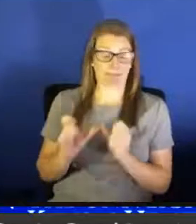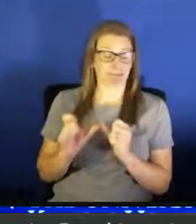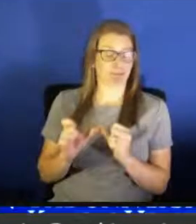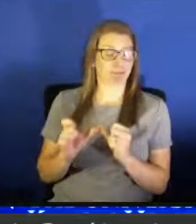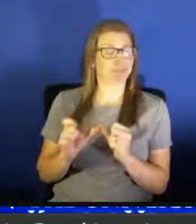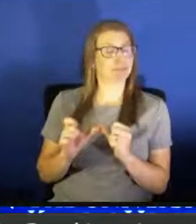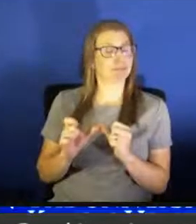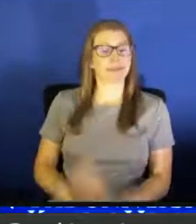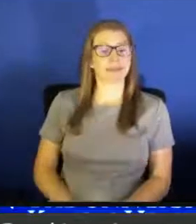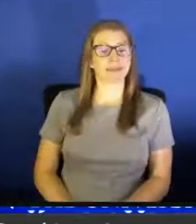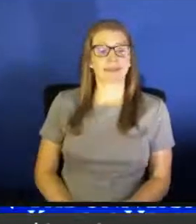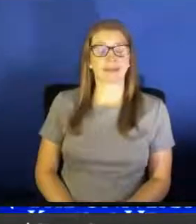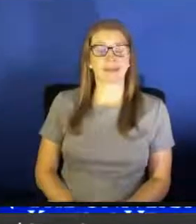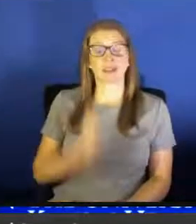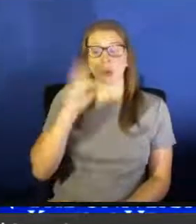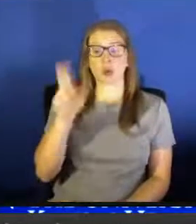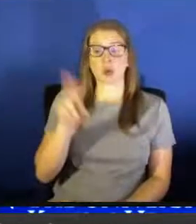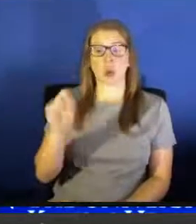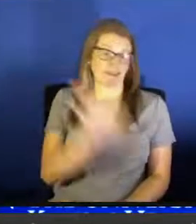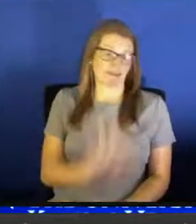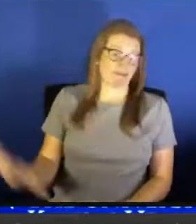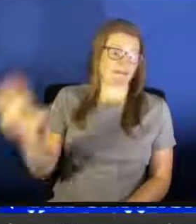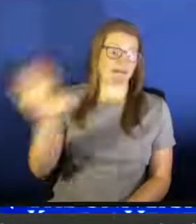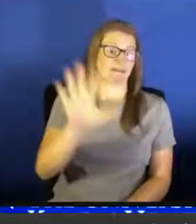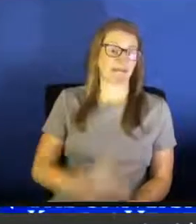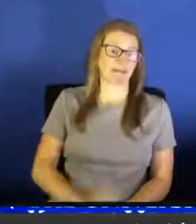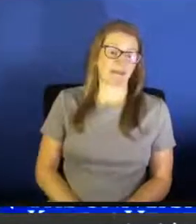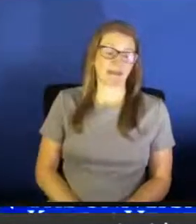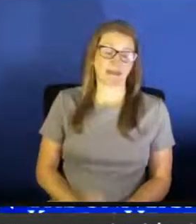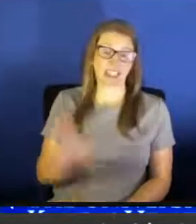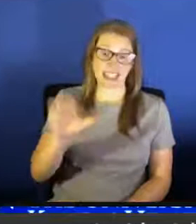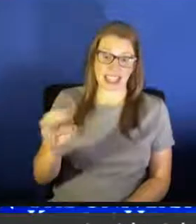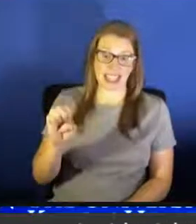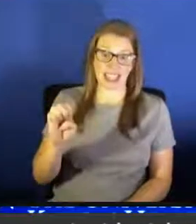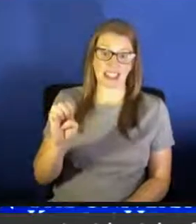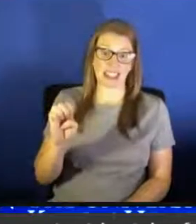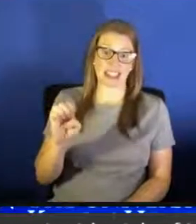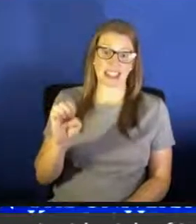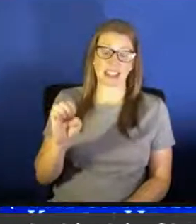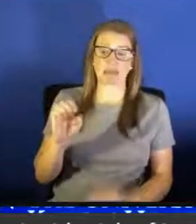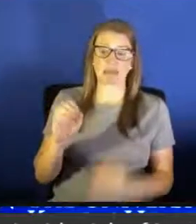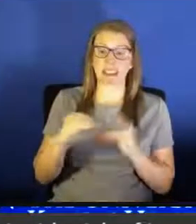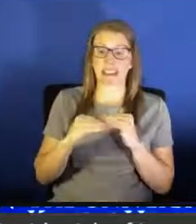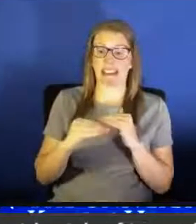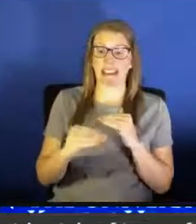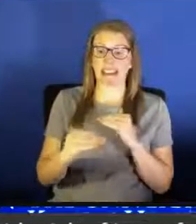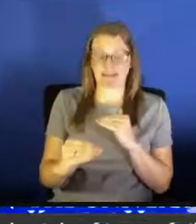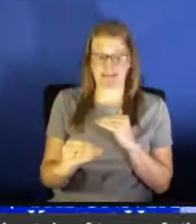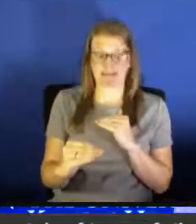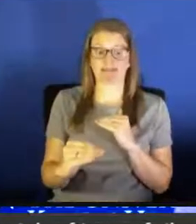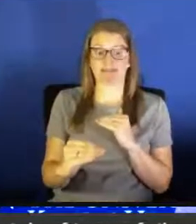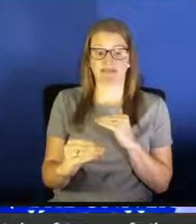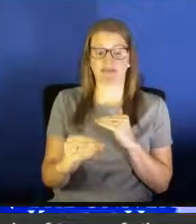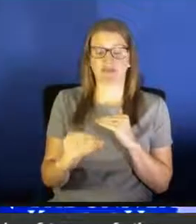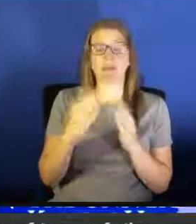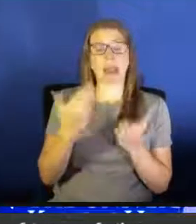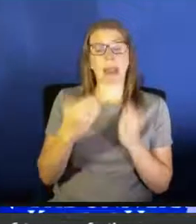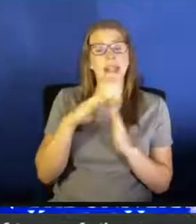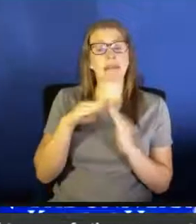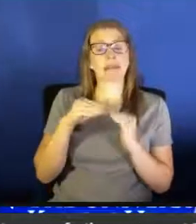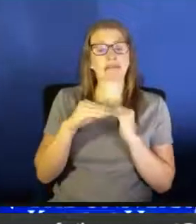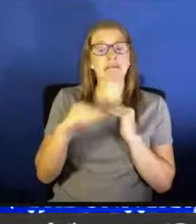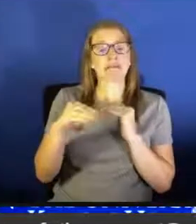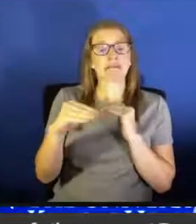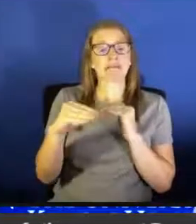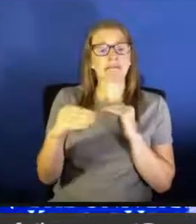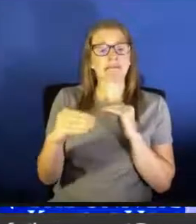in the U.S. in general, the number of cases has been fairly stagnant to slightly decreasing, and same thing with